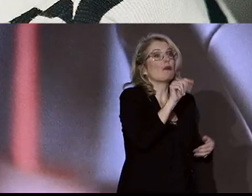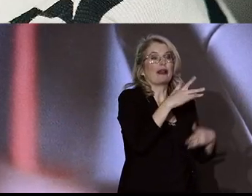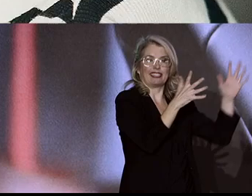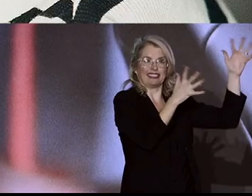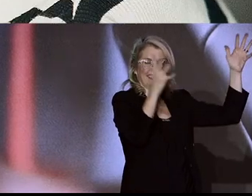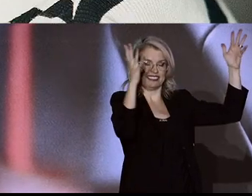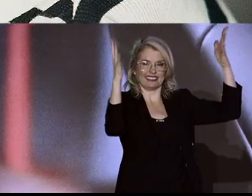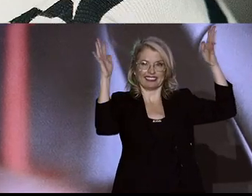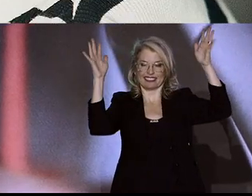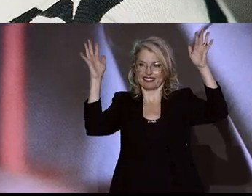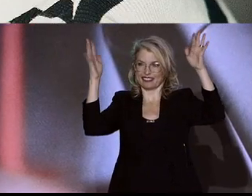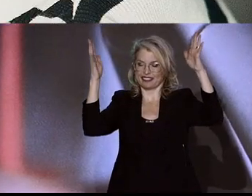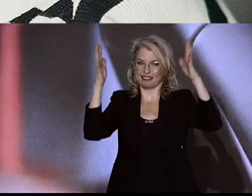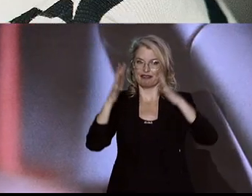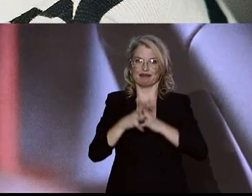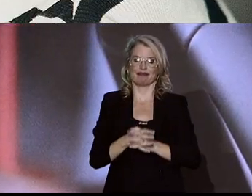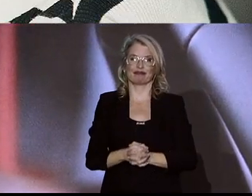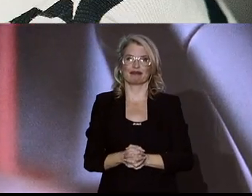much, Wendy.